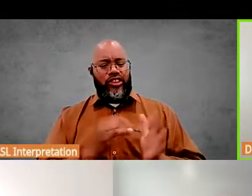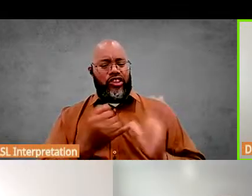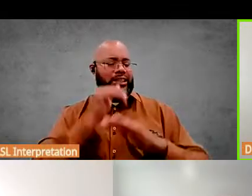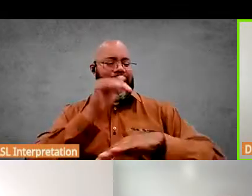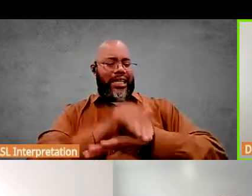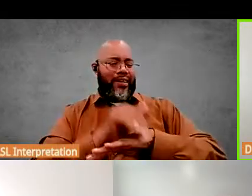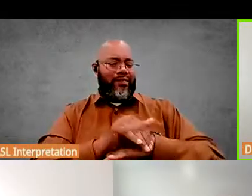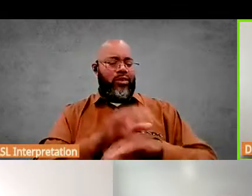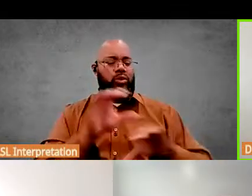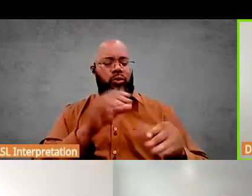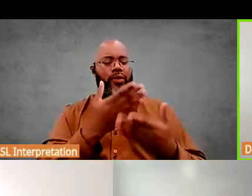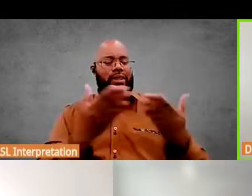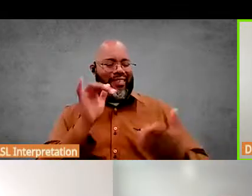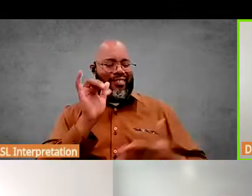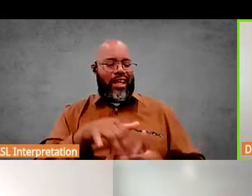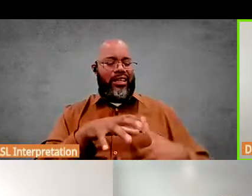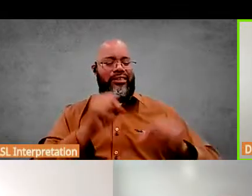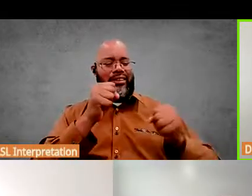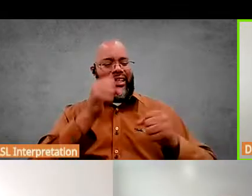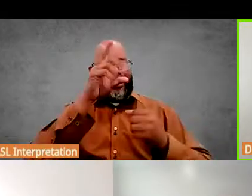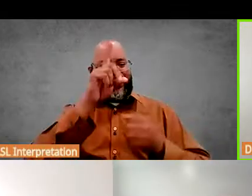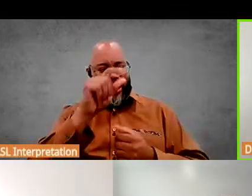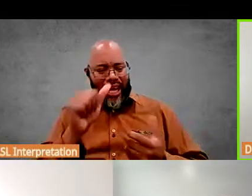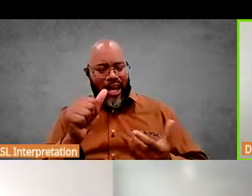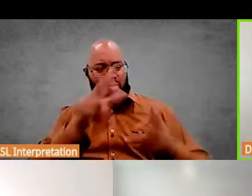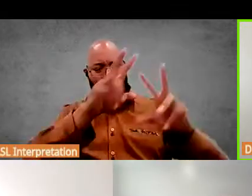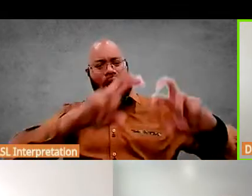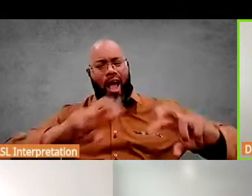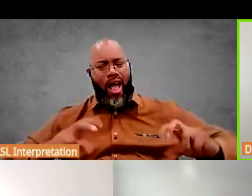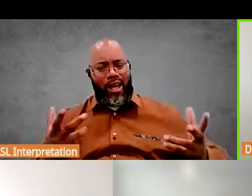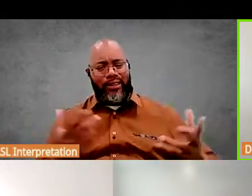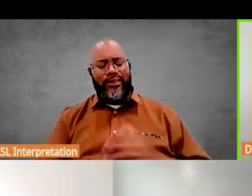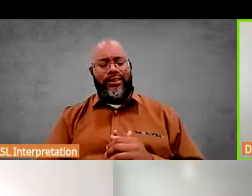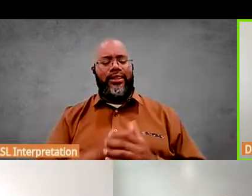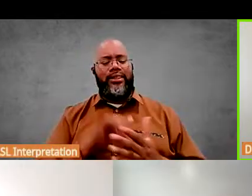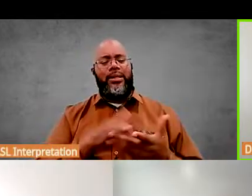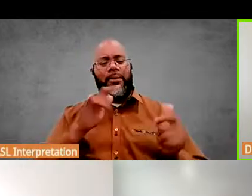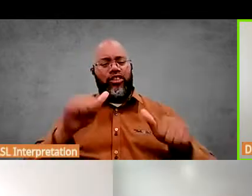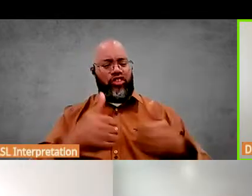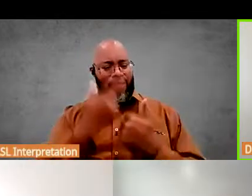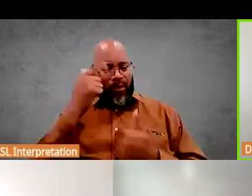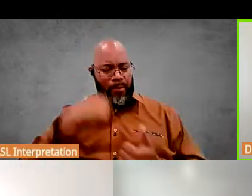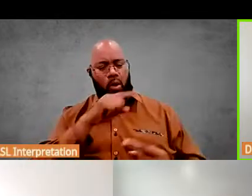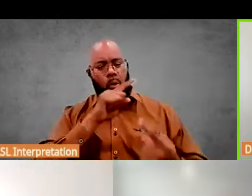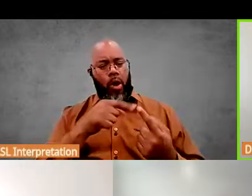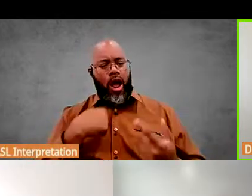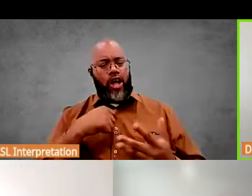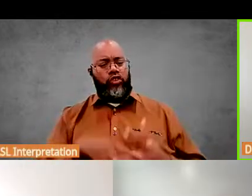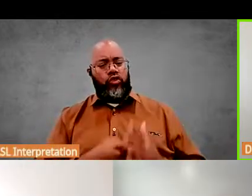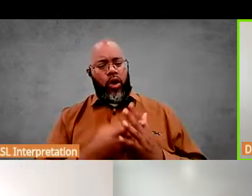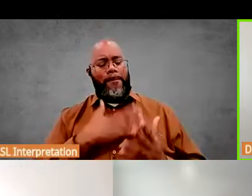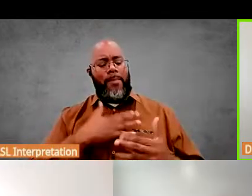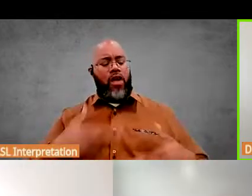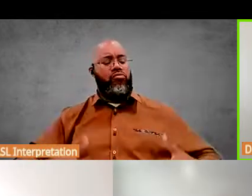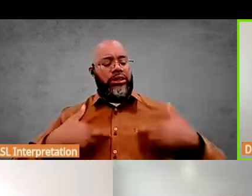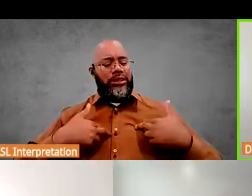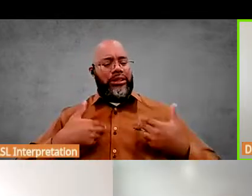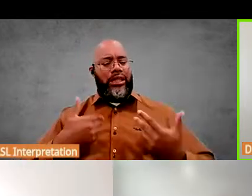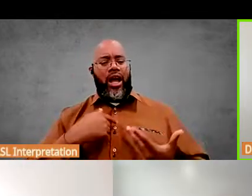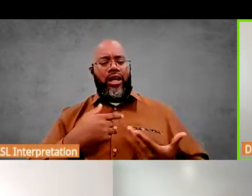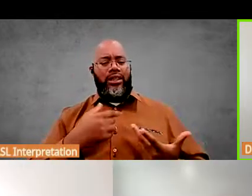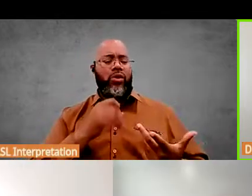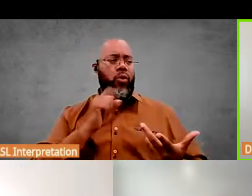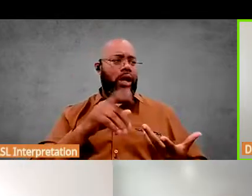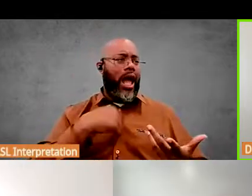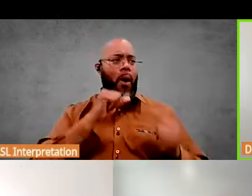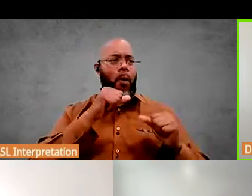you do stuff like that. You take data, you analyze it. This was a big challenge for me. When I started my residency, I was so I'm like, okay, I won't be